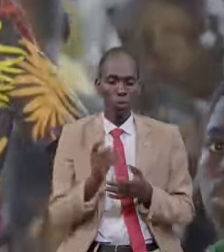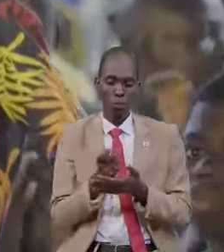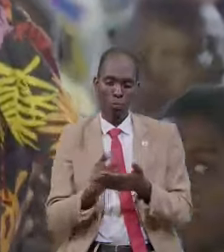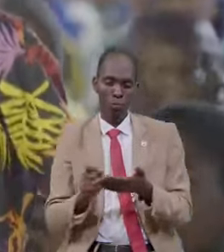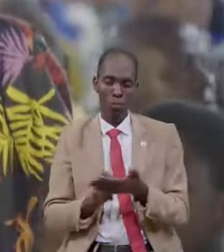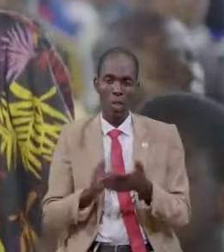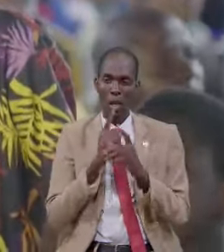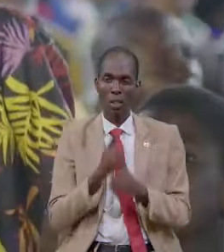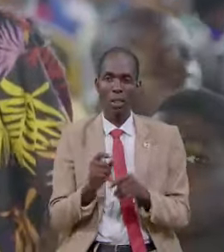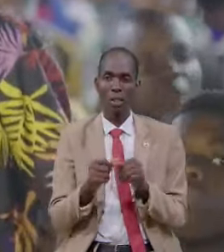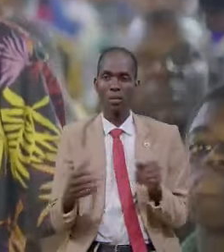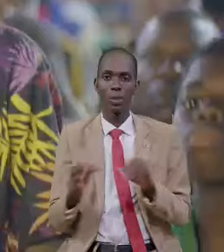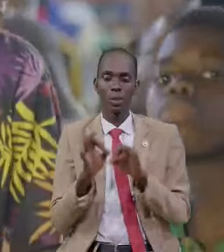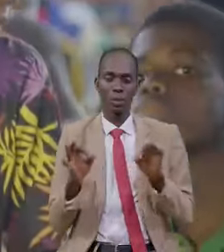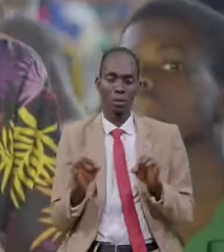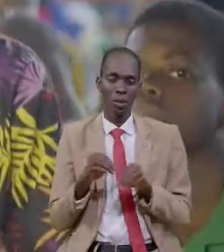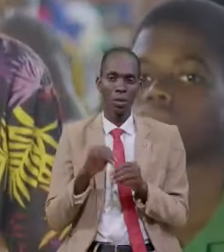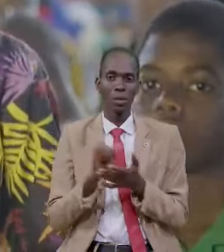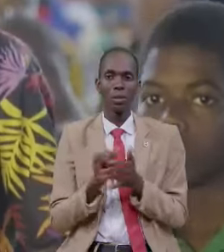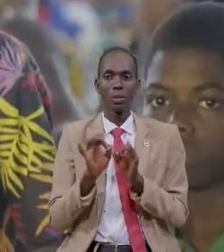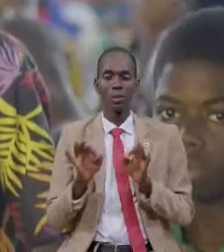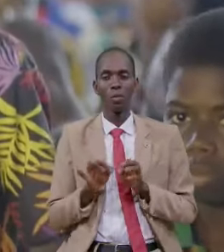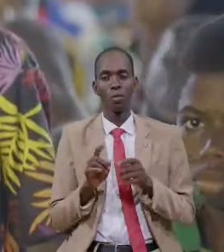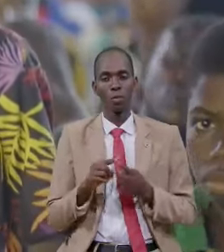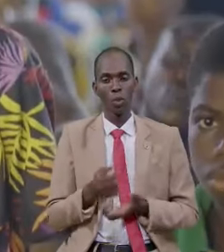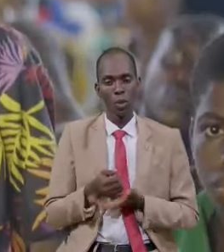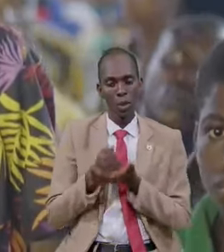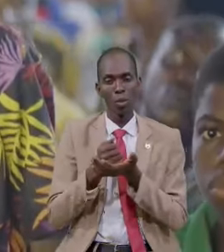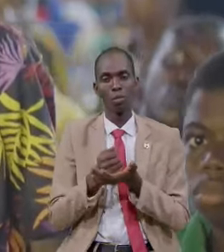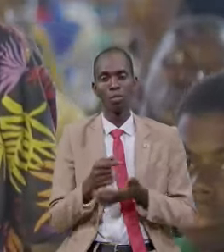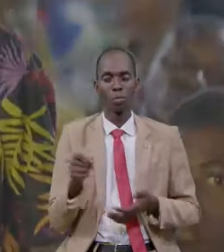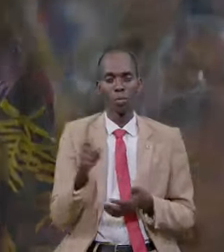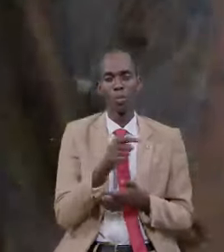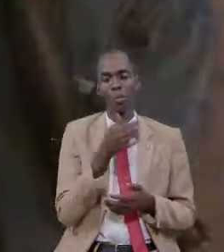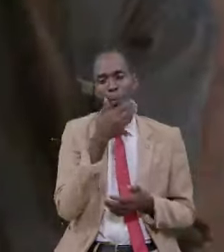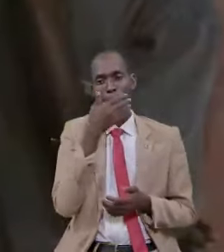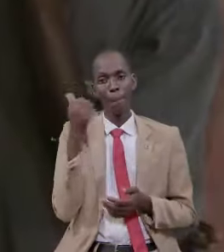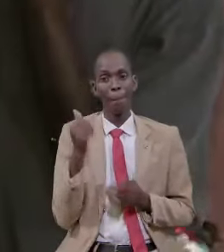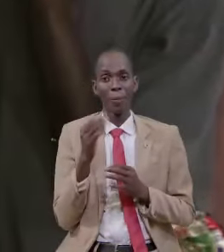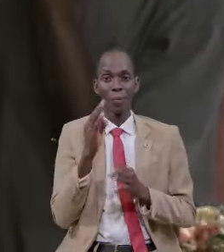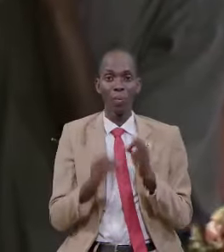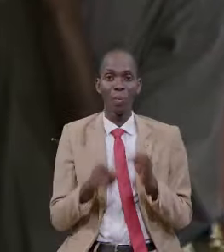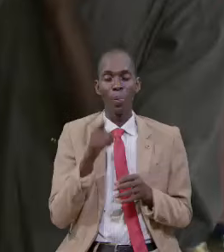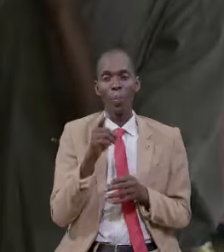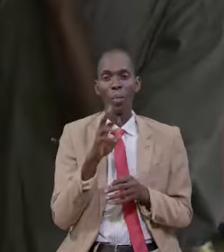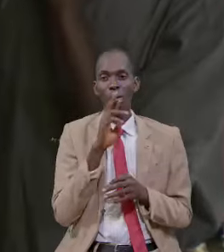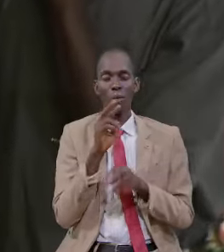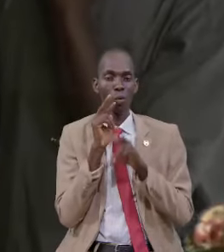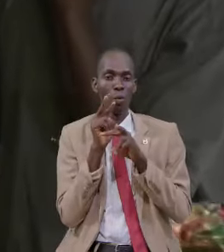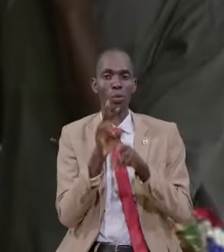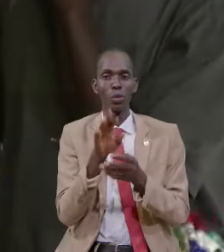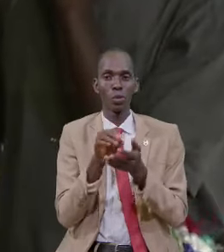help you further. Also, if you are listening via the radio or